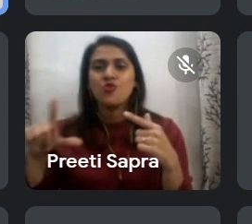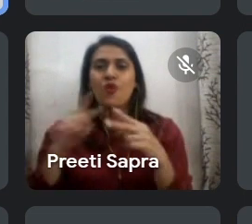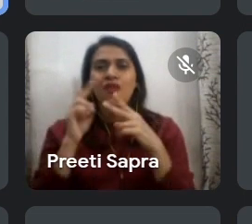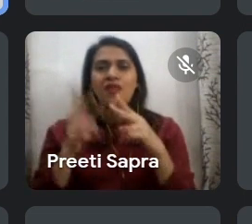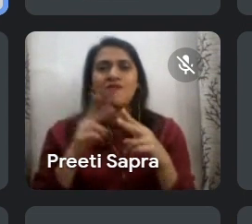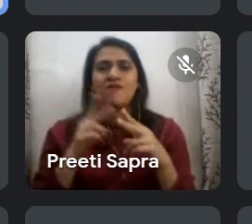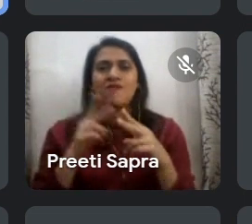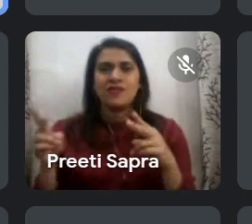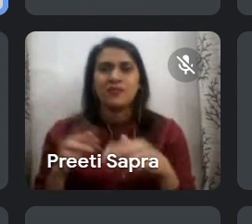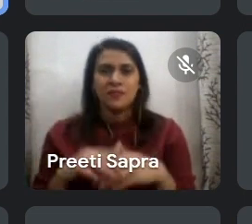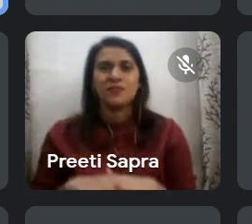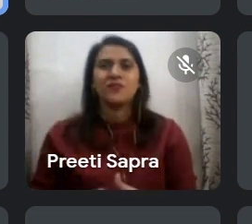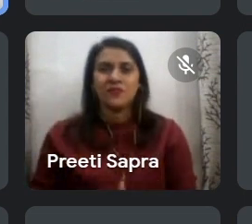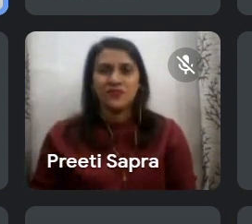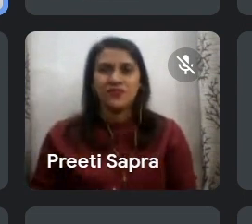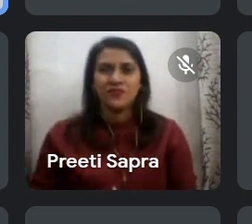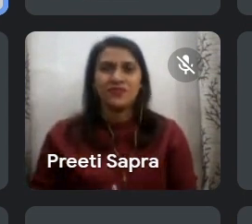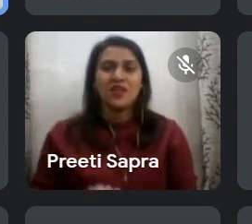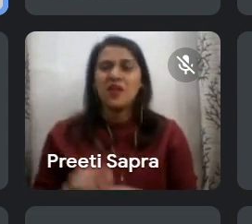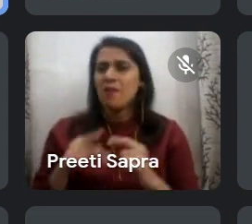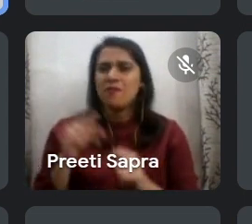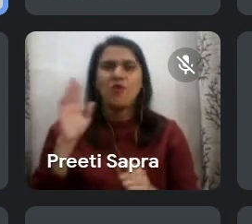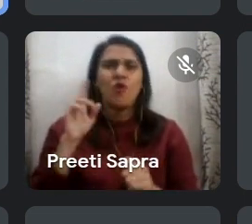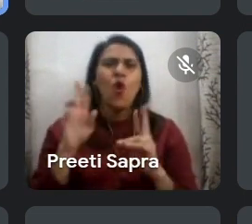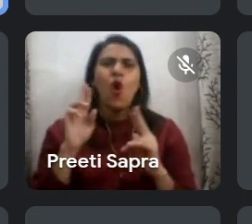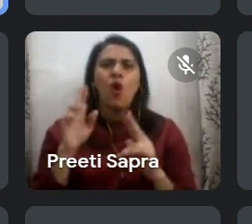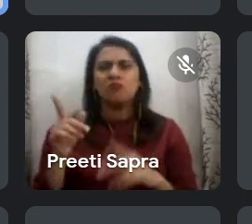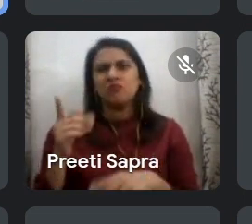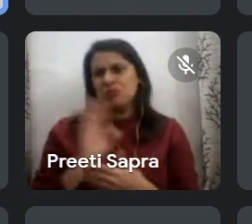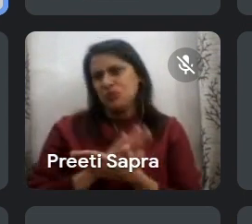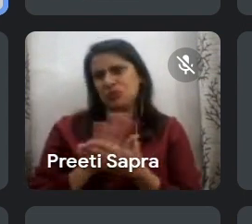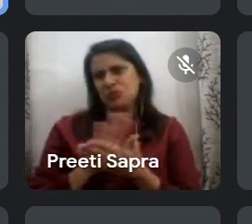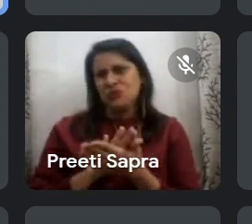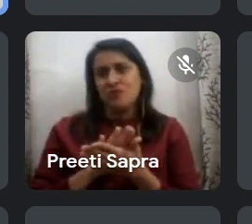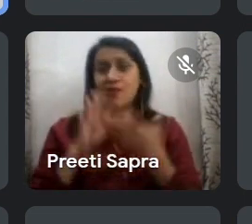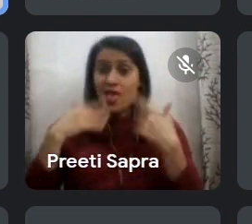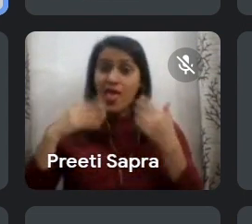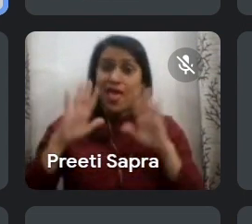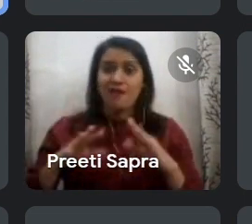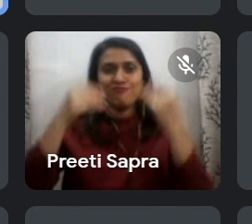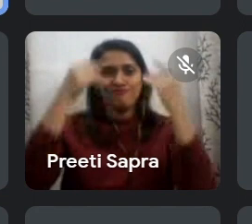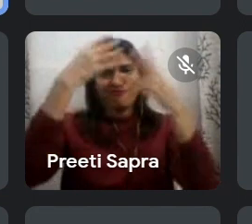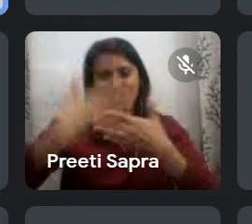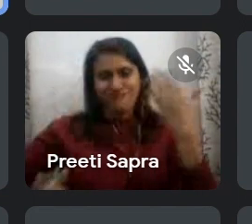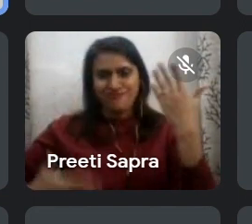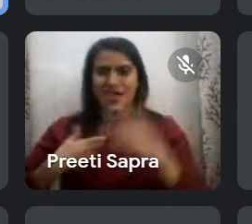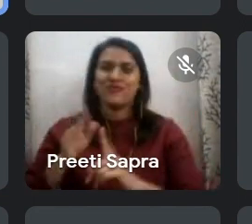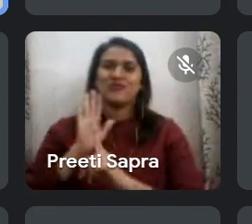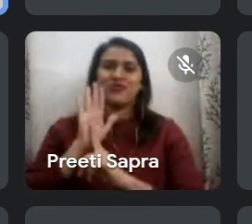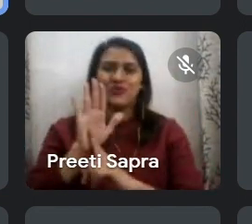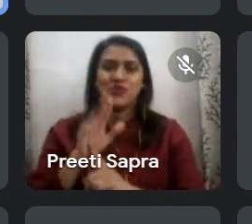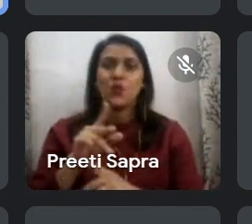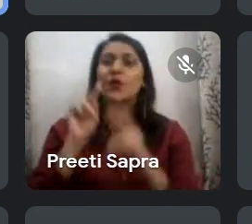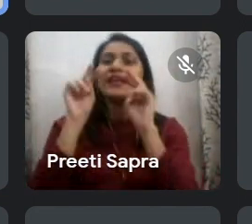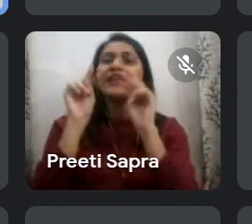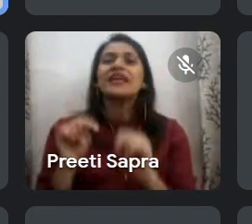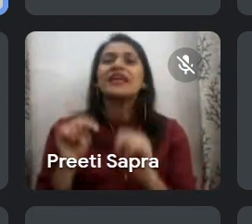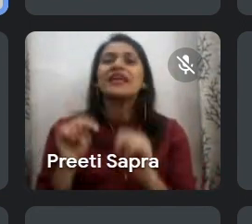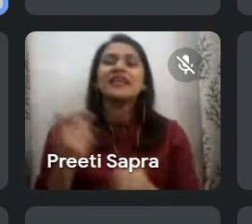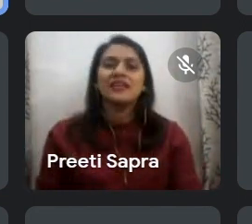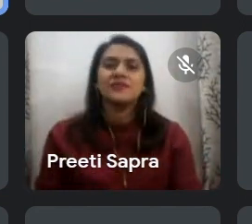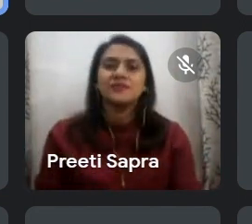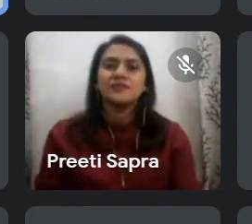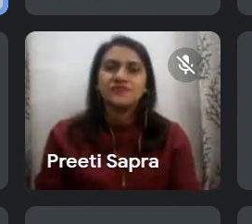people are not hoping for that, but I have a list. Perhaps in the question answer session, I can give what is required. More